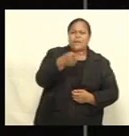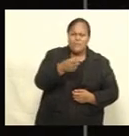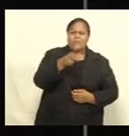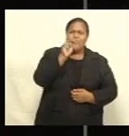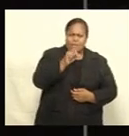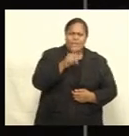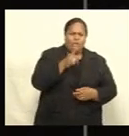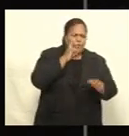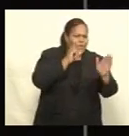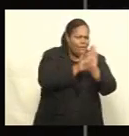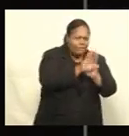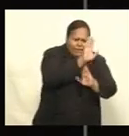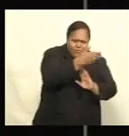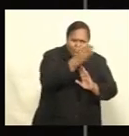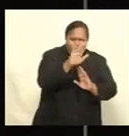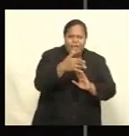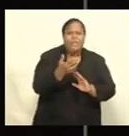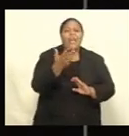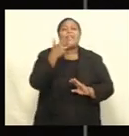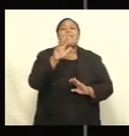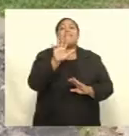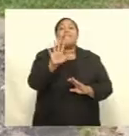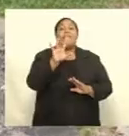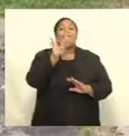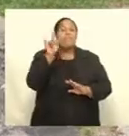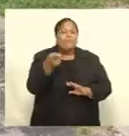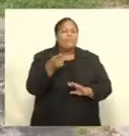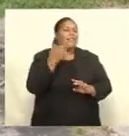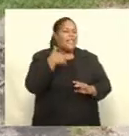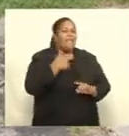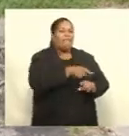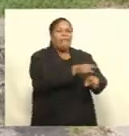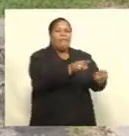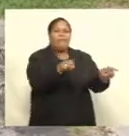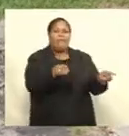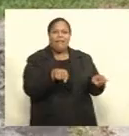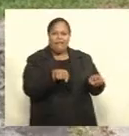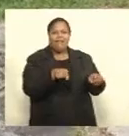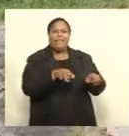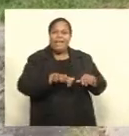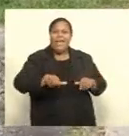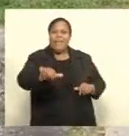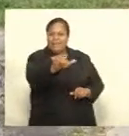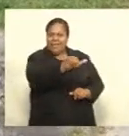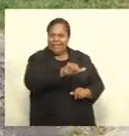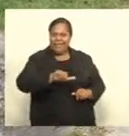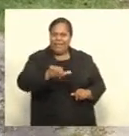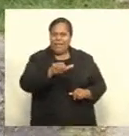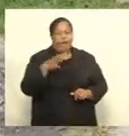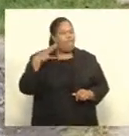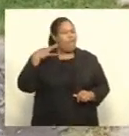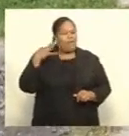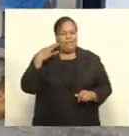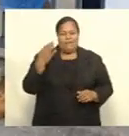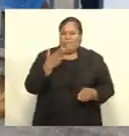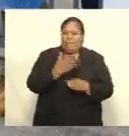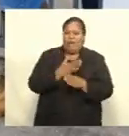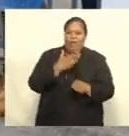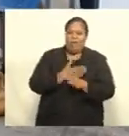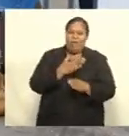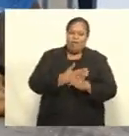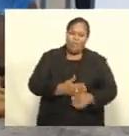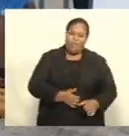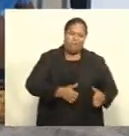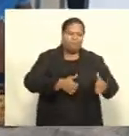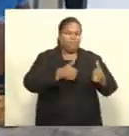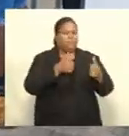the demarcated area. Philippa Naikaso reports. These volunteers have been giving their all in the past few weeks,